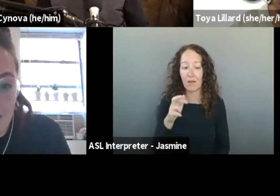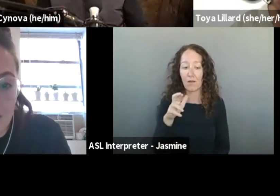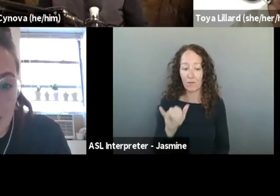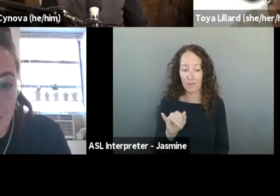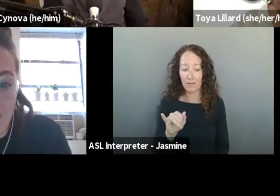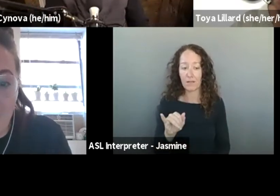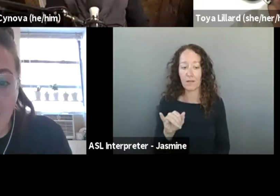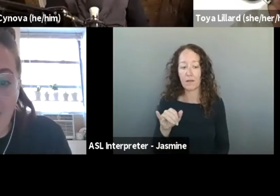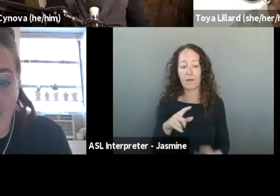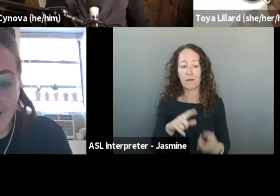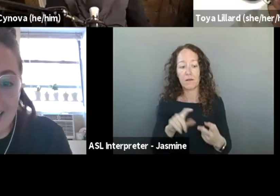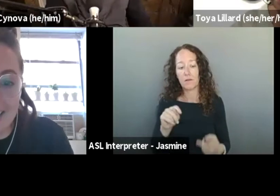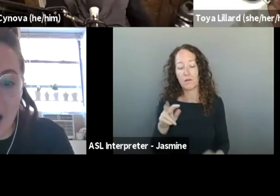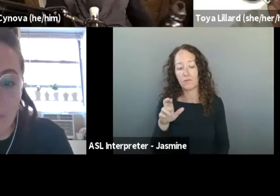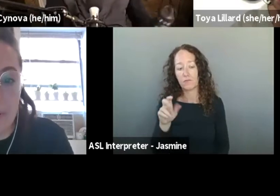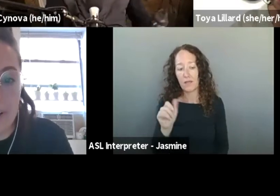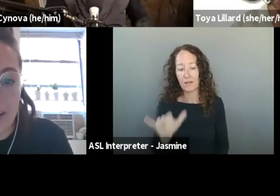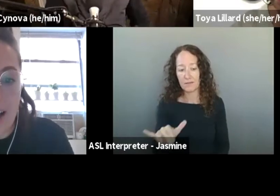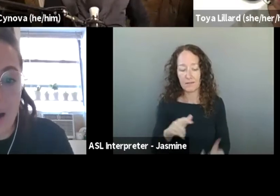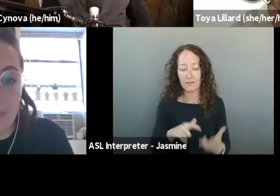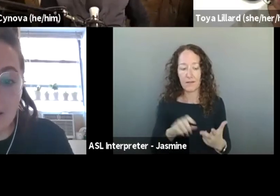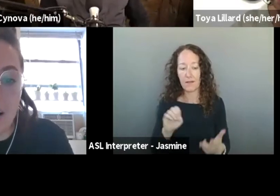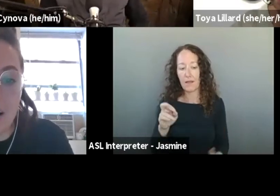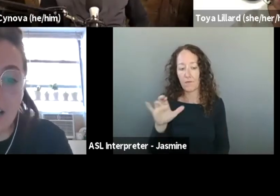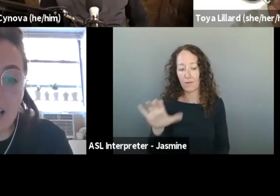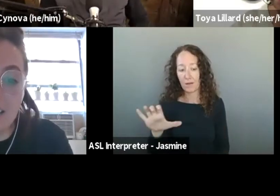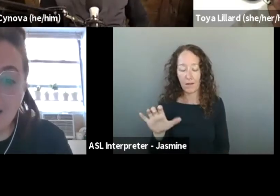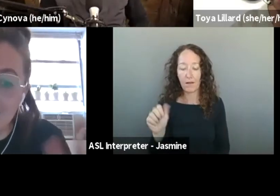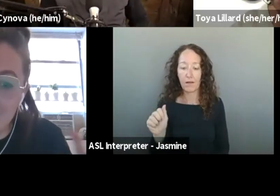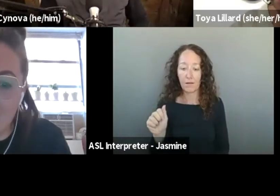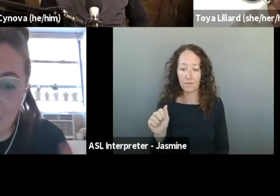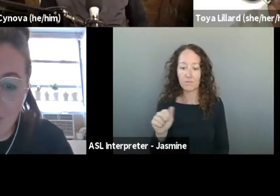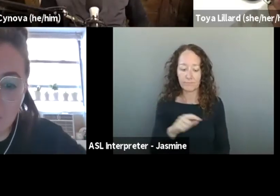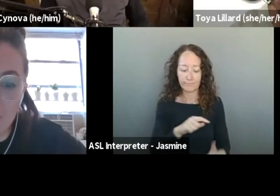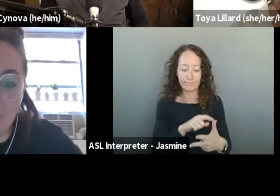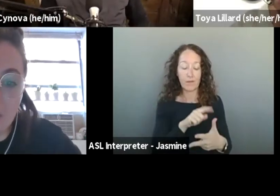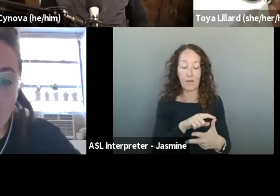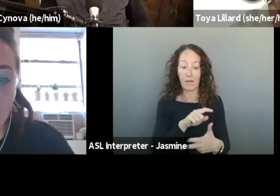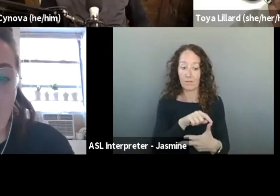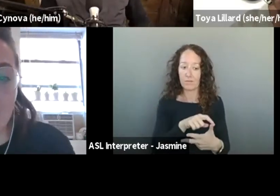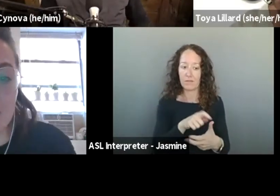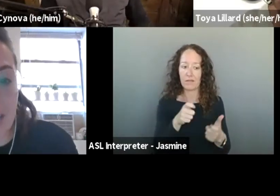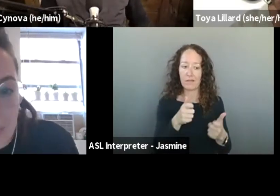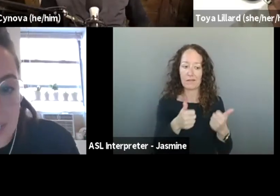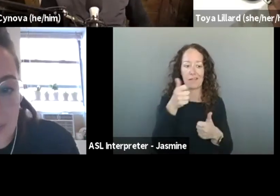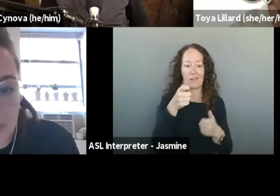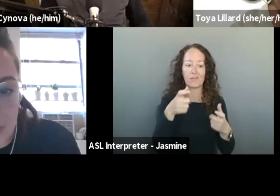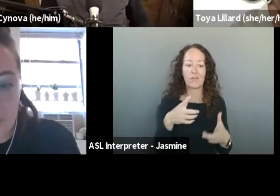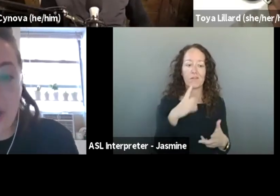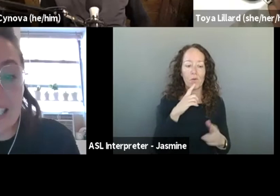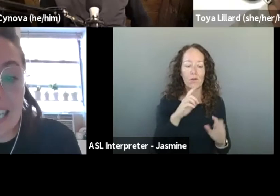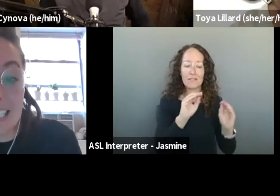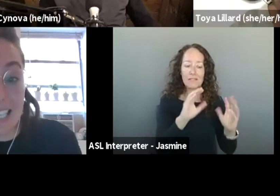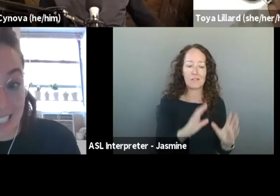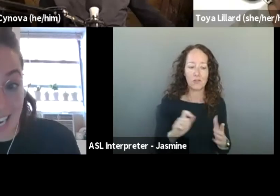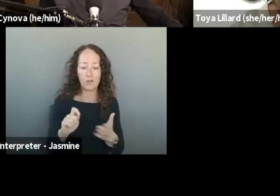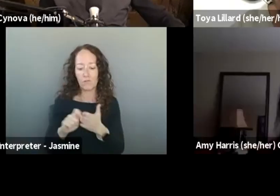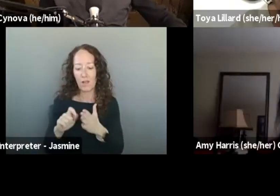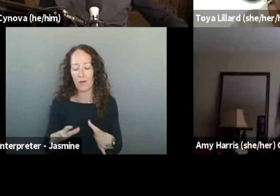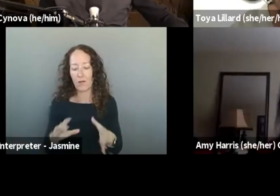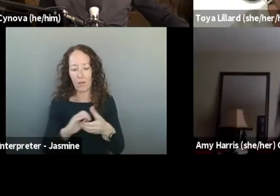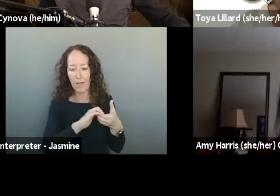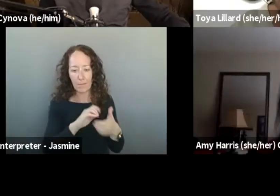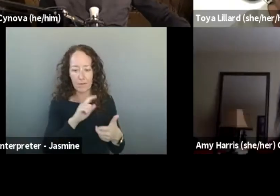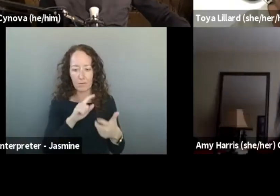Tracy Lester, and Erica Atkins up. Asari is the Executive Director of Teachers and Writers Collaborative. Tracy is the